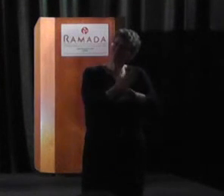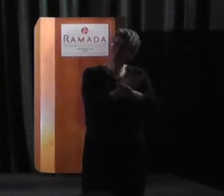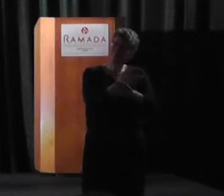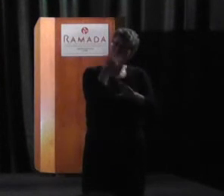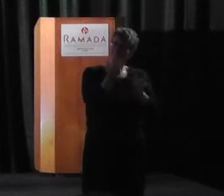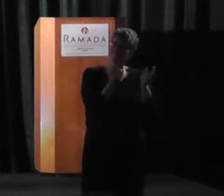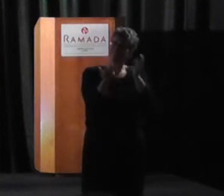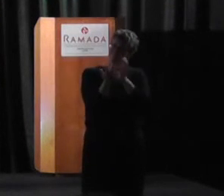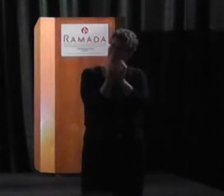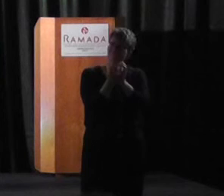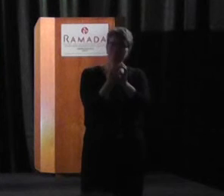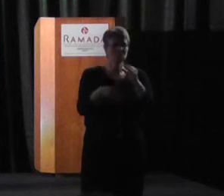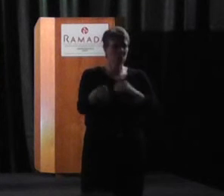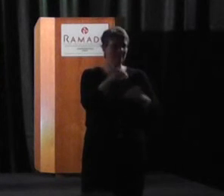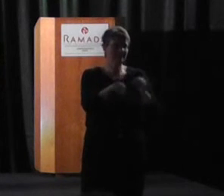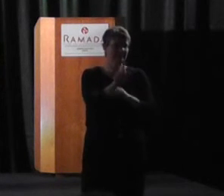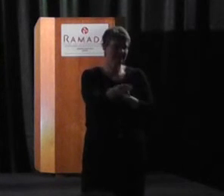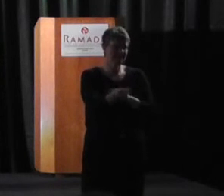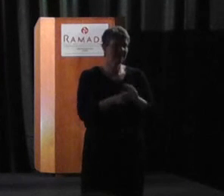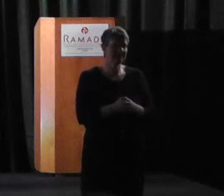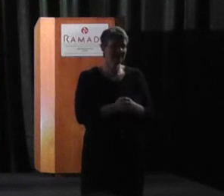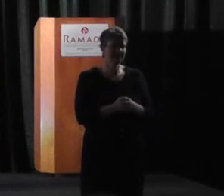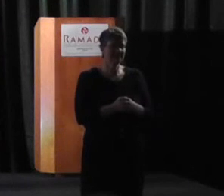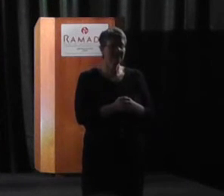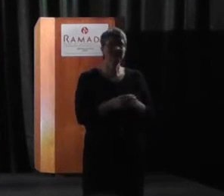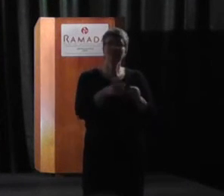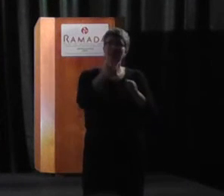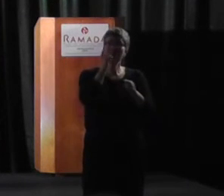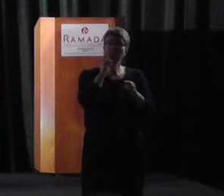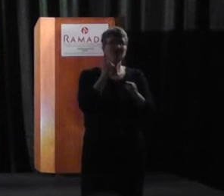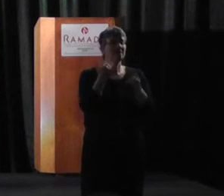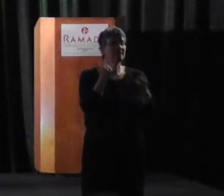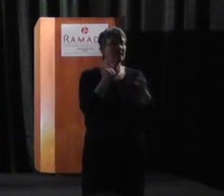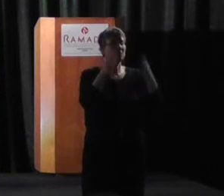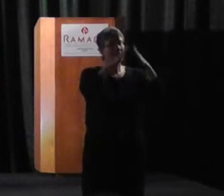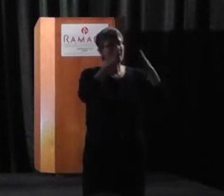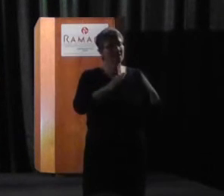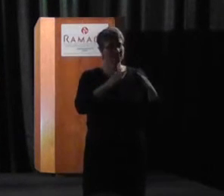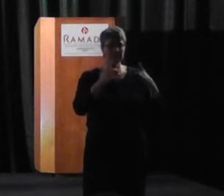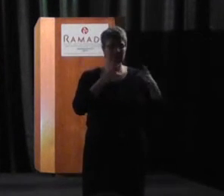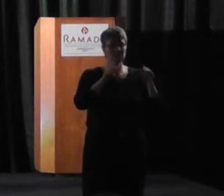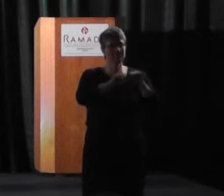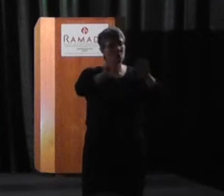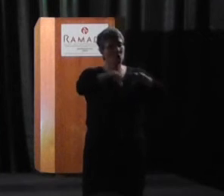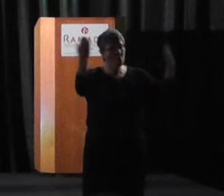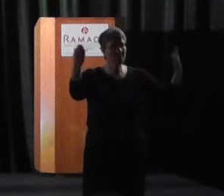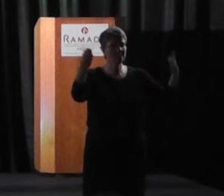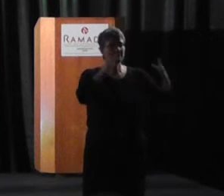we've reduced by removing the restrictive nature of walls, creating a desire for